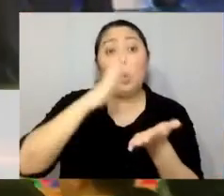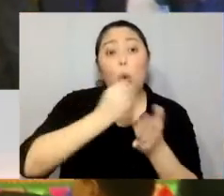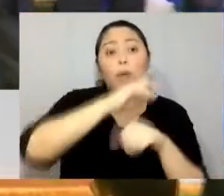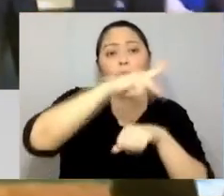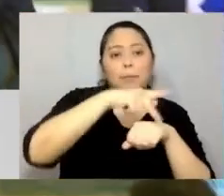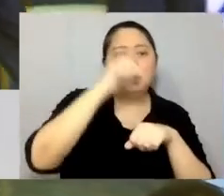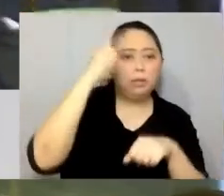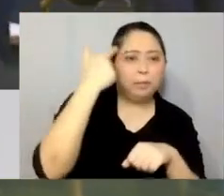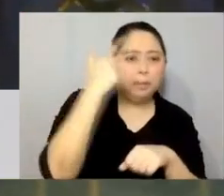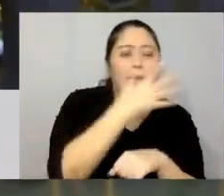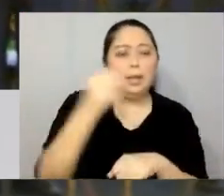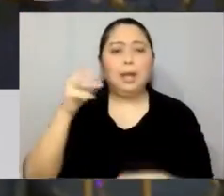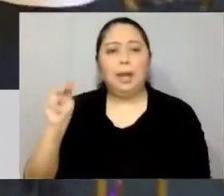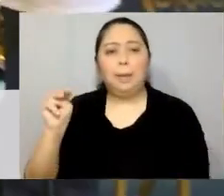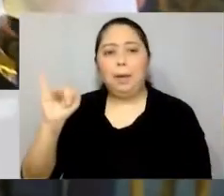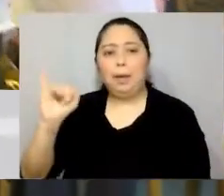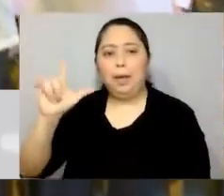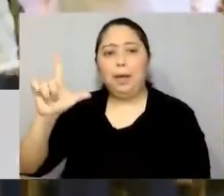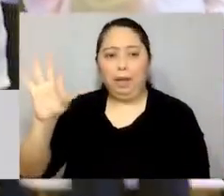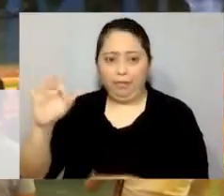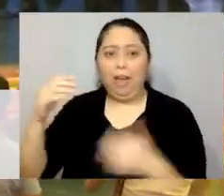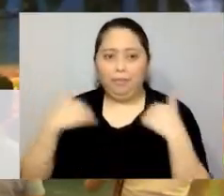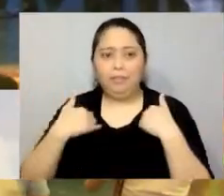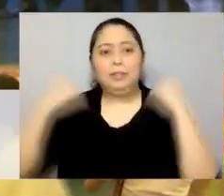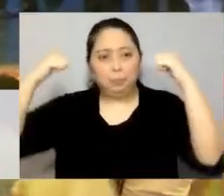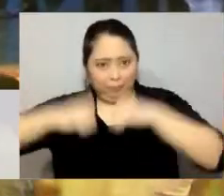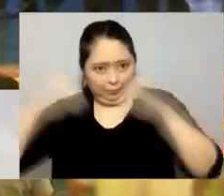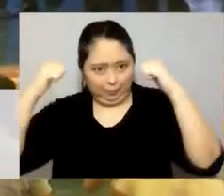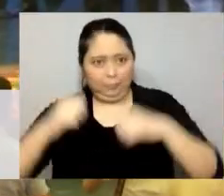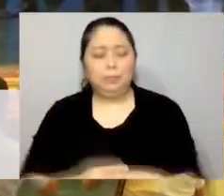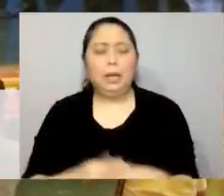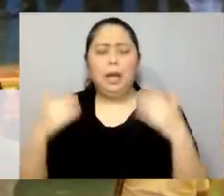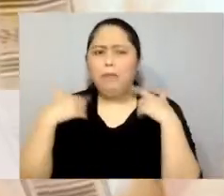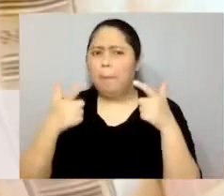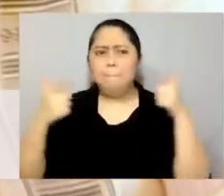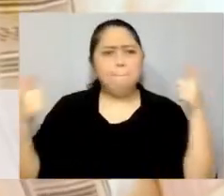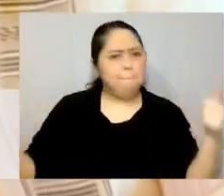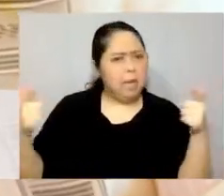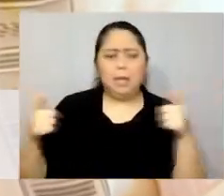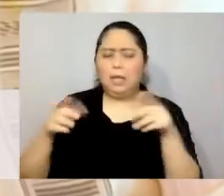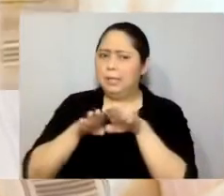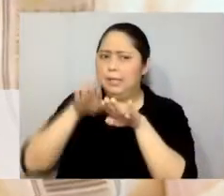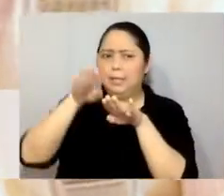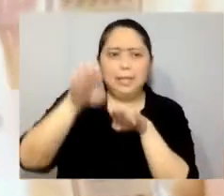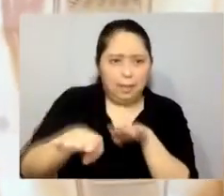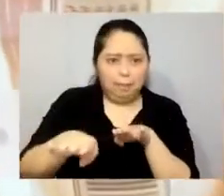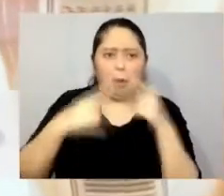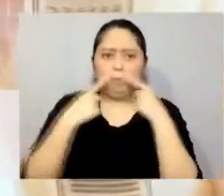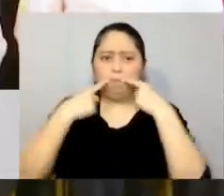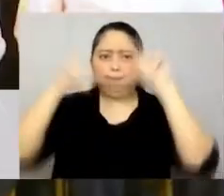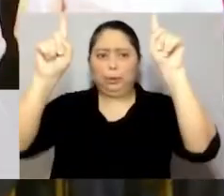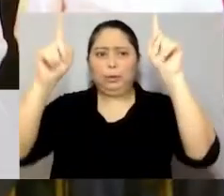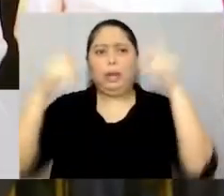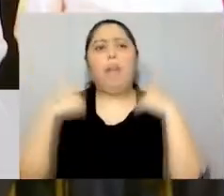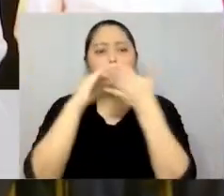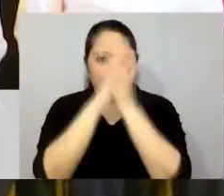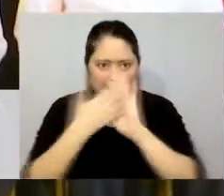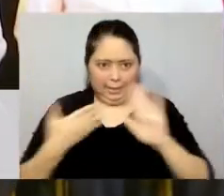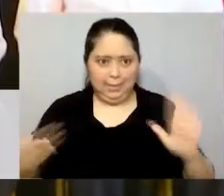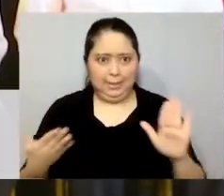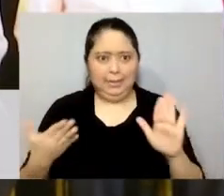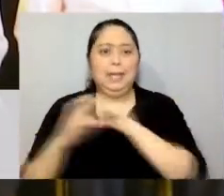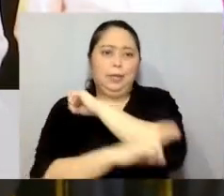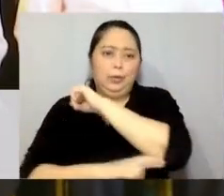Moro Islamic Liberation Front, or MILF. It's seen as a huge step towards finally achieving peace in the region.